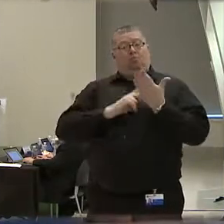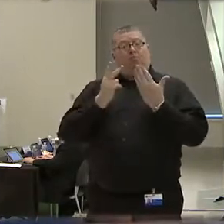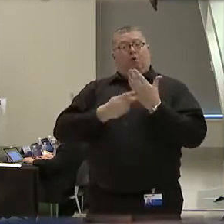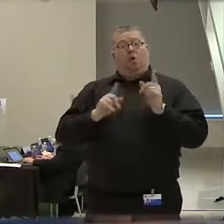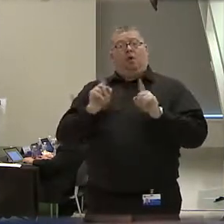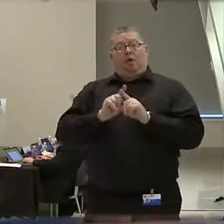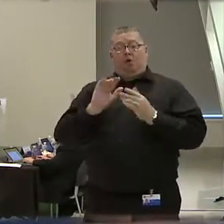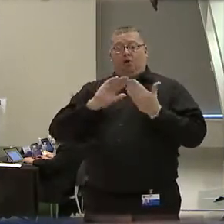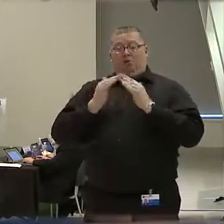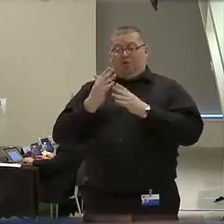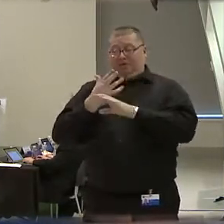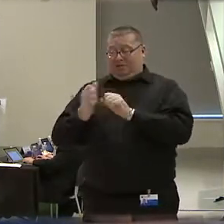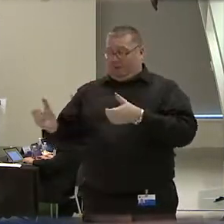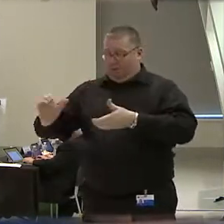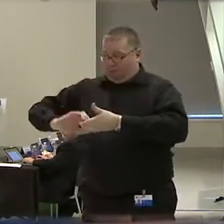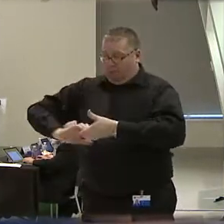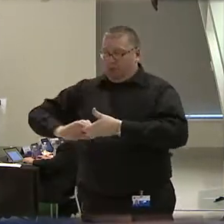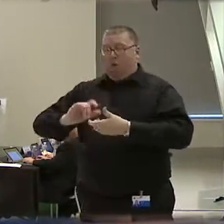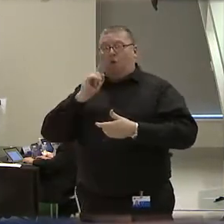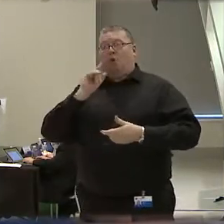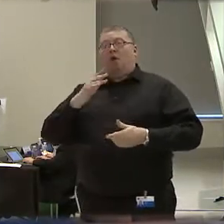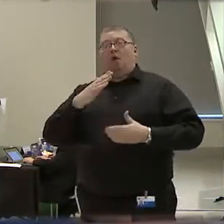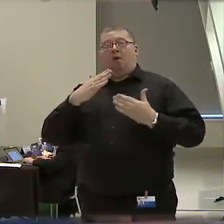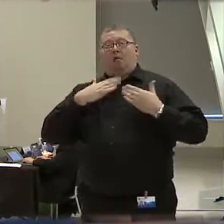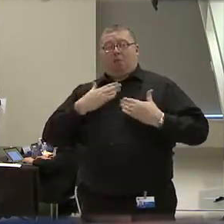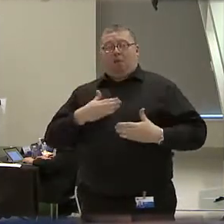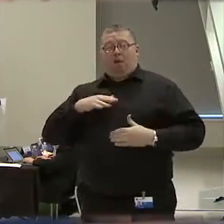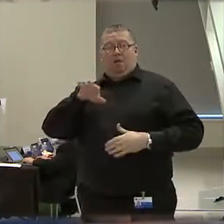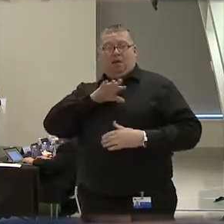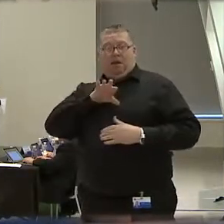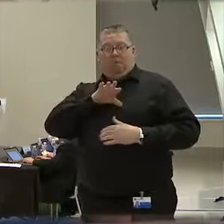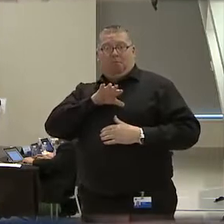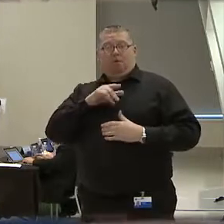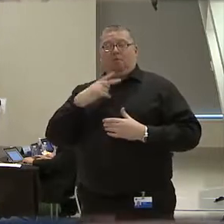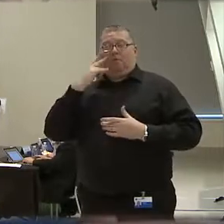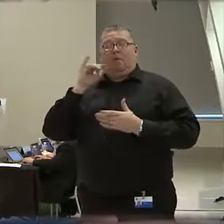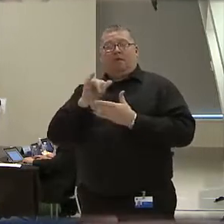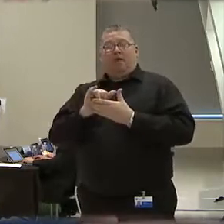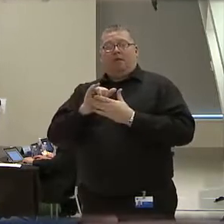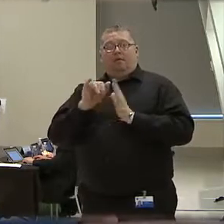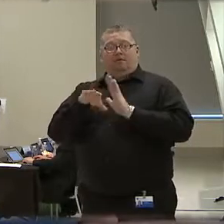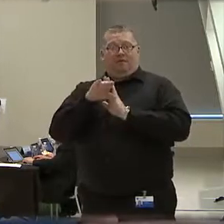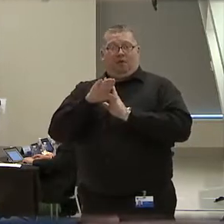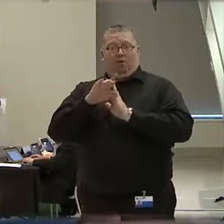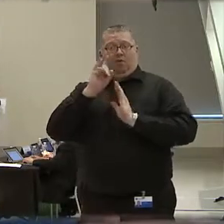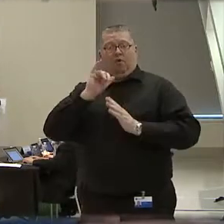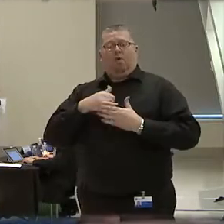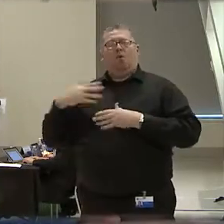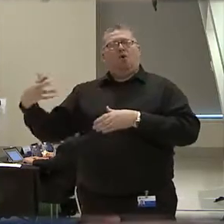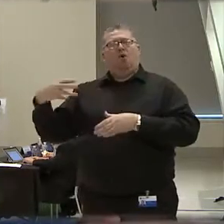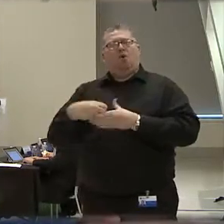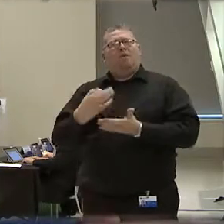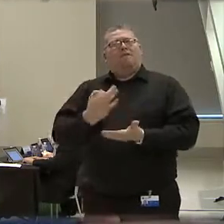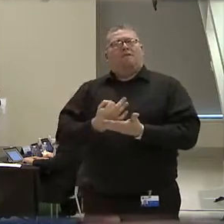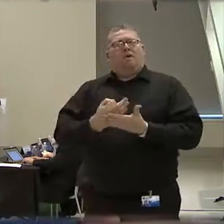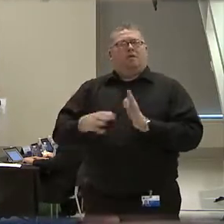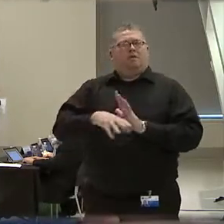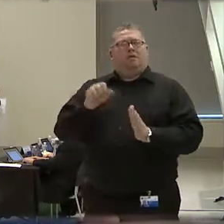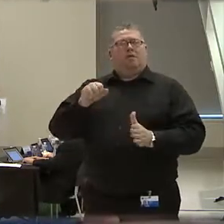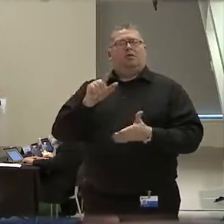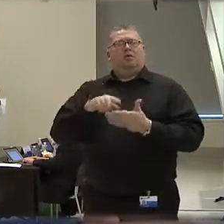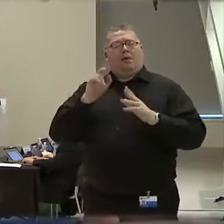Safety Partnership or the body-worn cameras, we include a funding